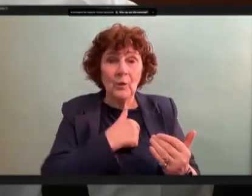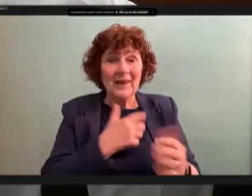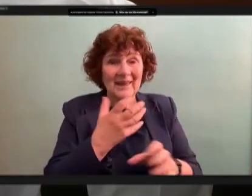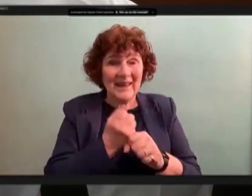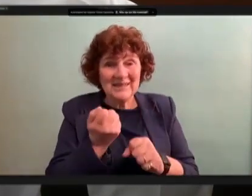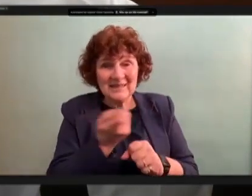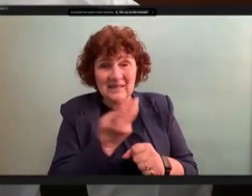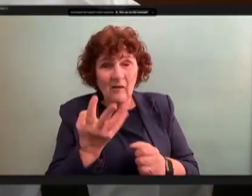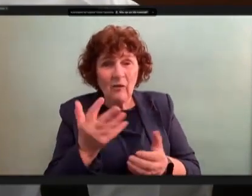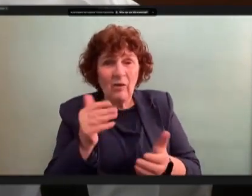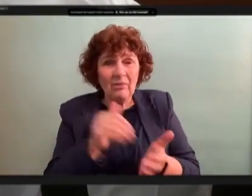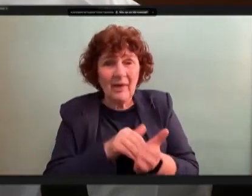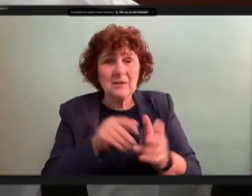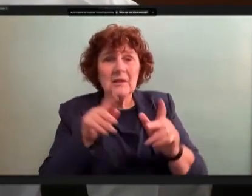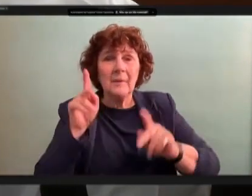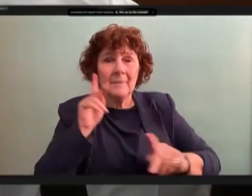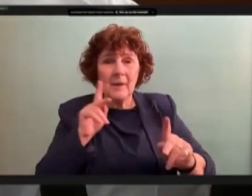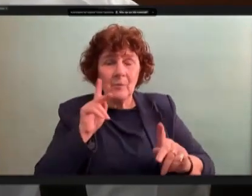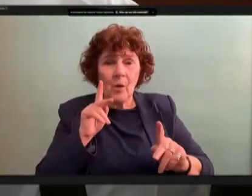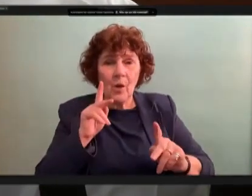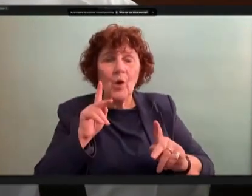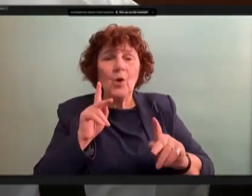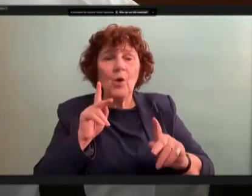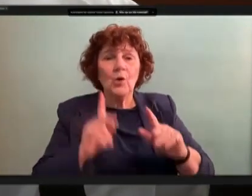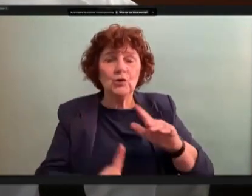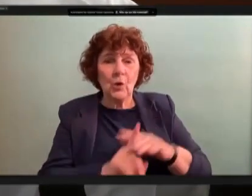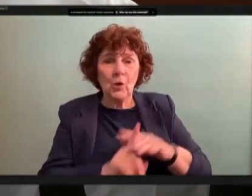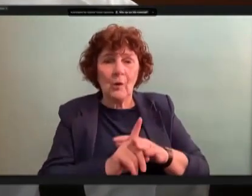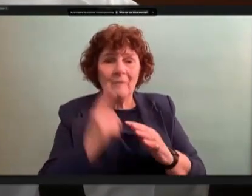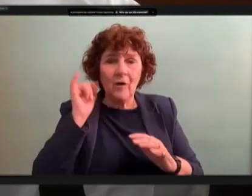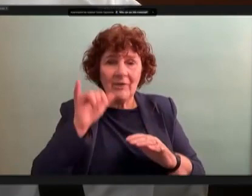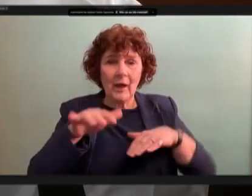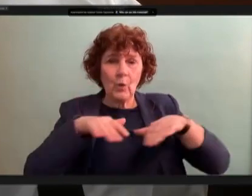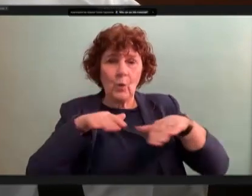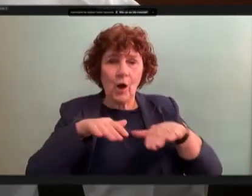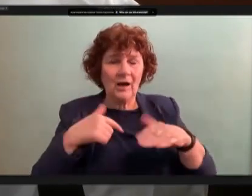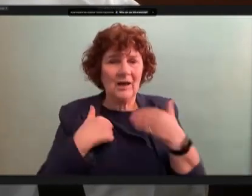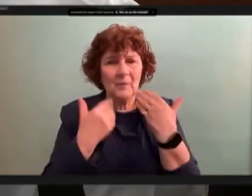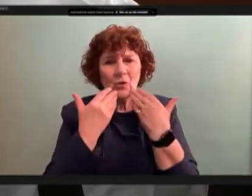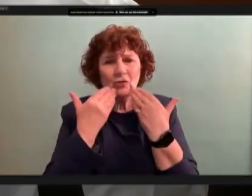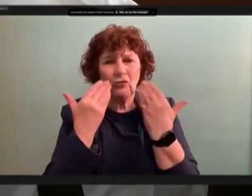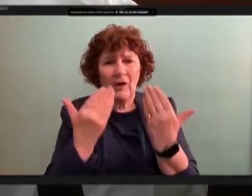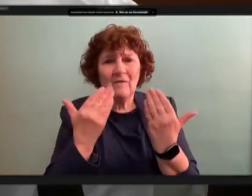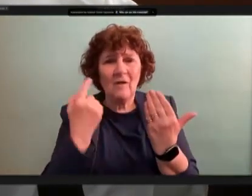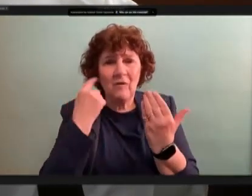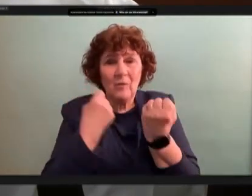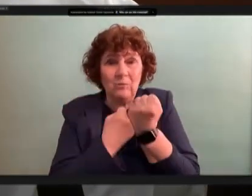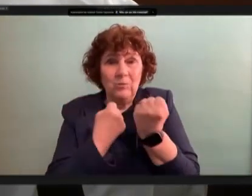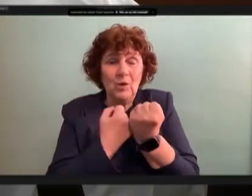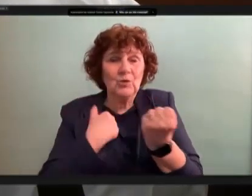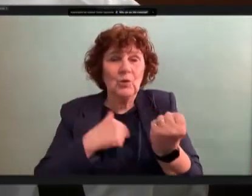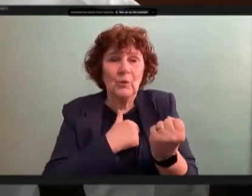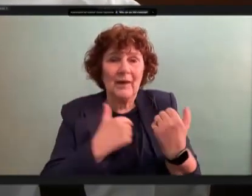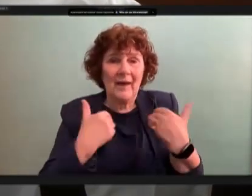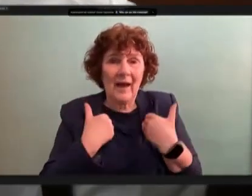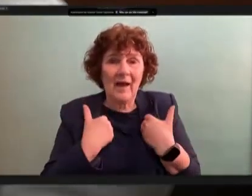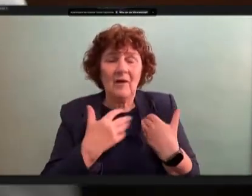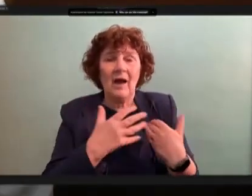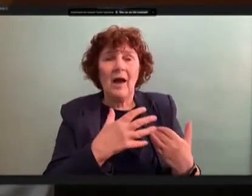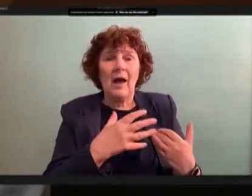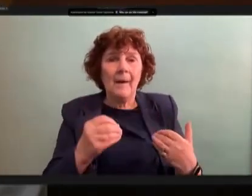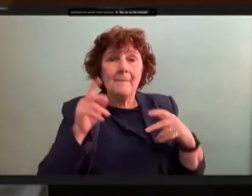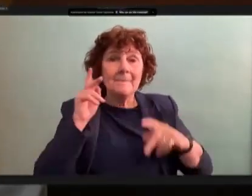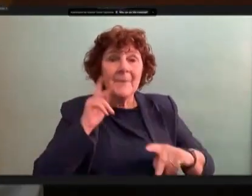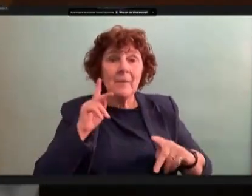people that come to the walk, and I'm grateful for the support we have and the people that